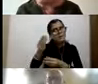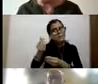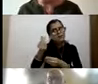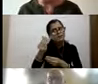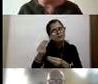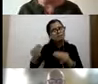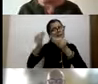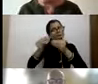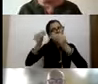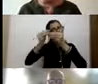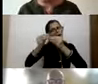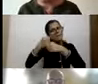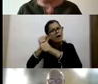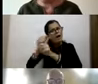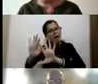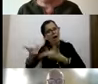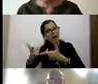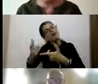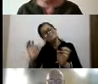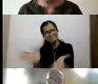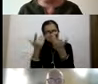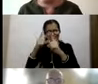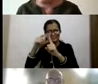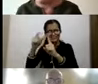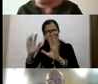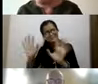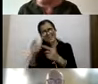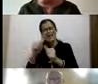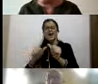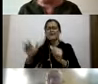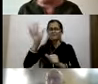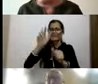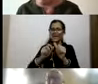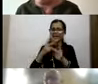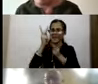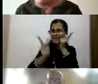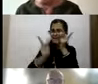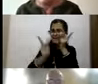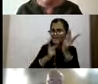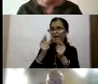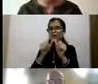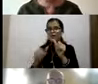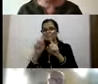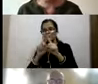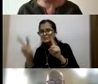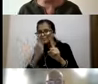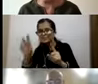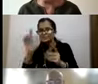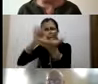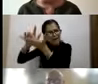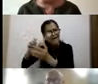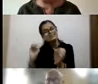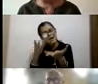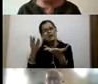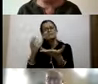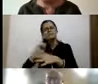So he kept pushing me and saying, know, let's start this, let's start adventure sports, let's start a zipline, let's start mountain biking. And I kept pushing back and